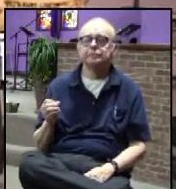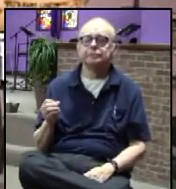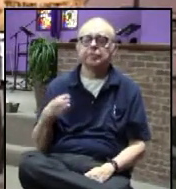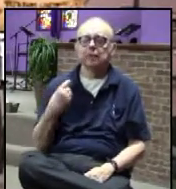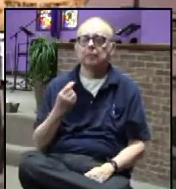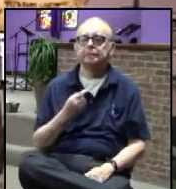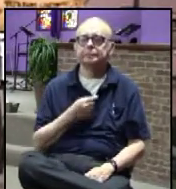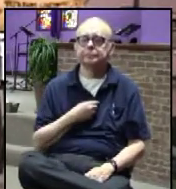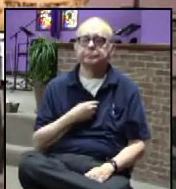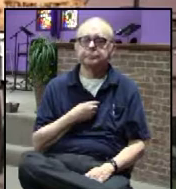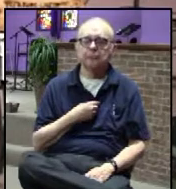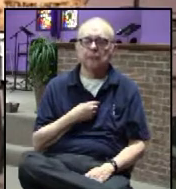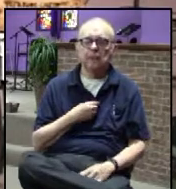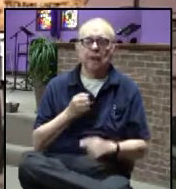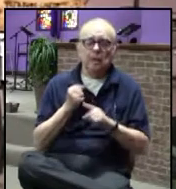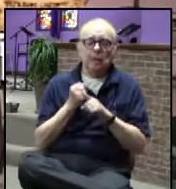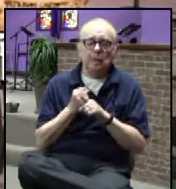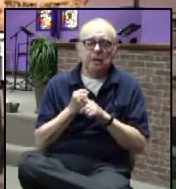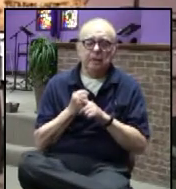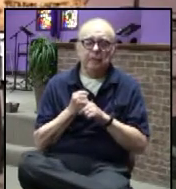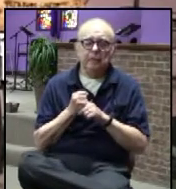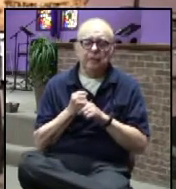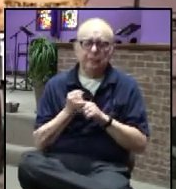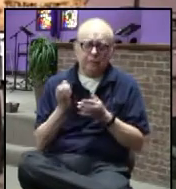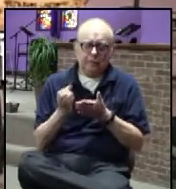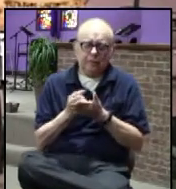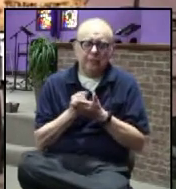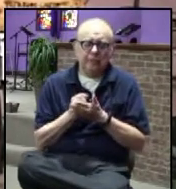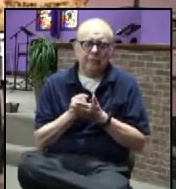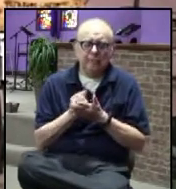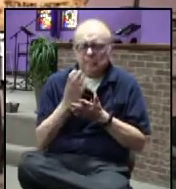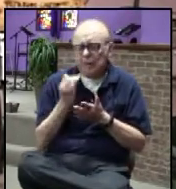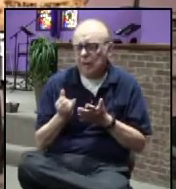we hang on to those treasures because,